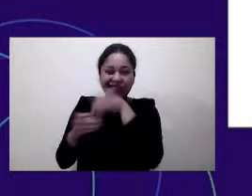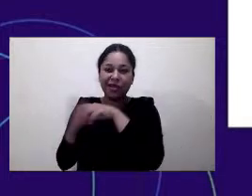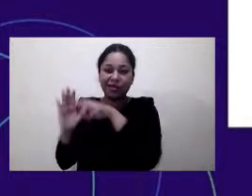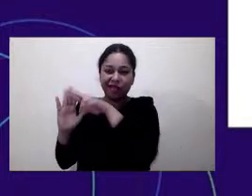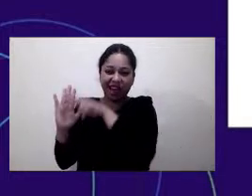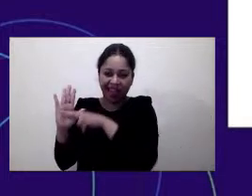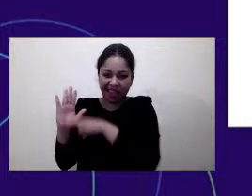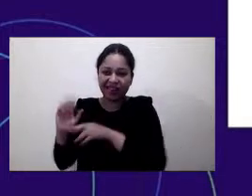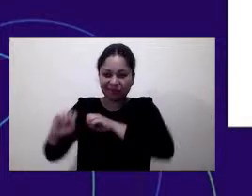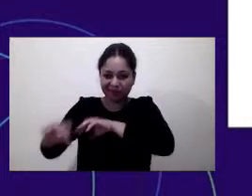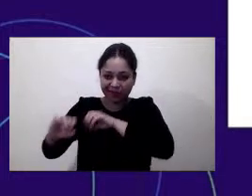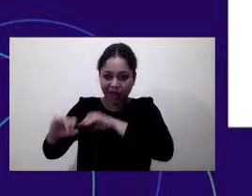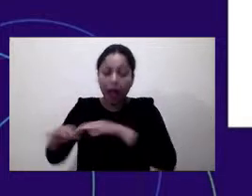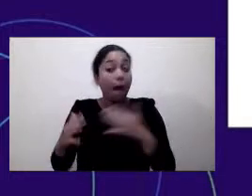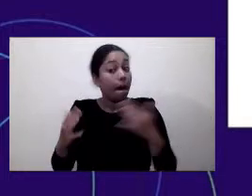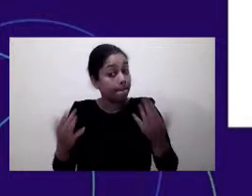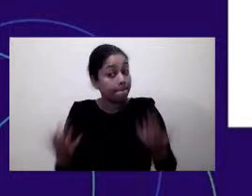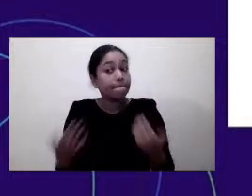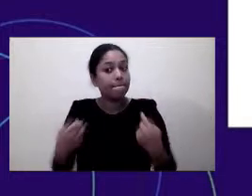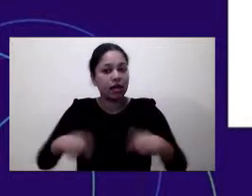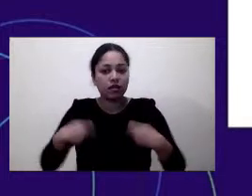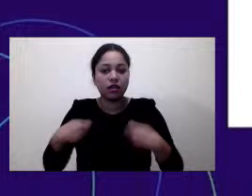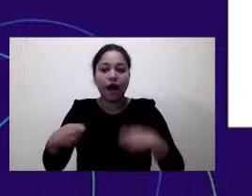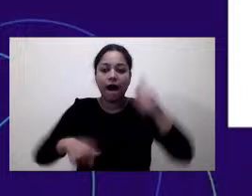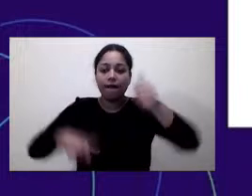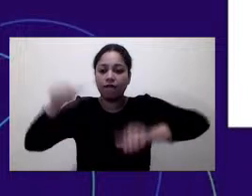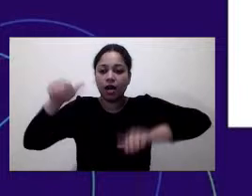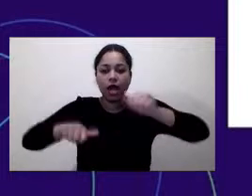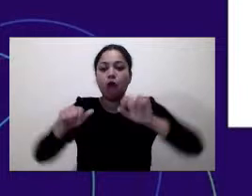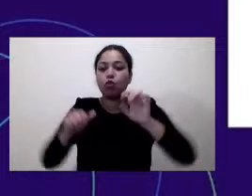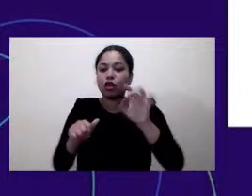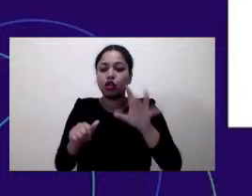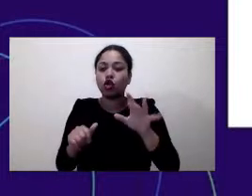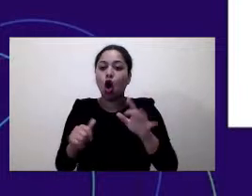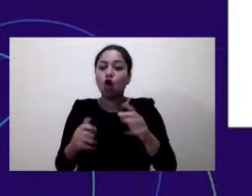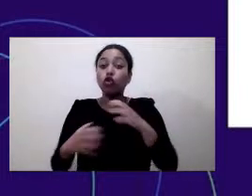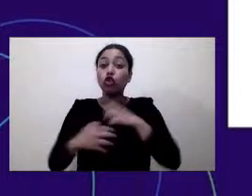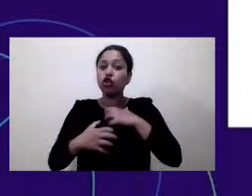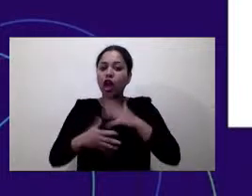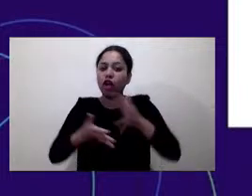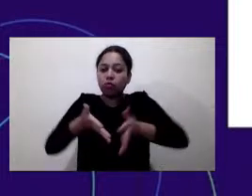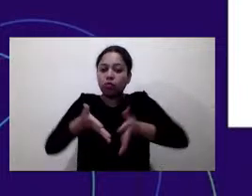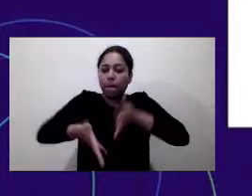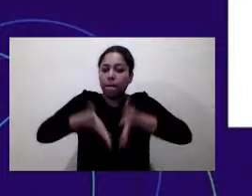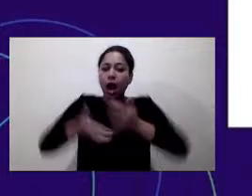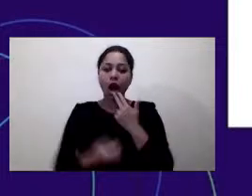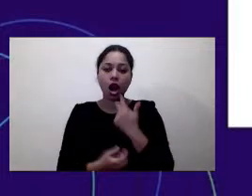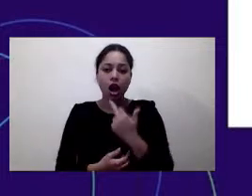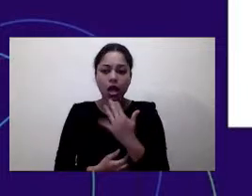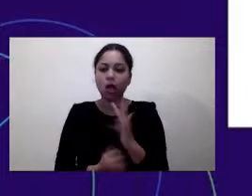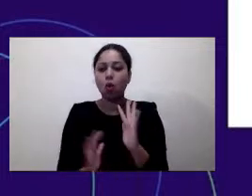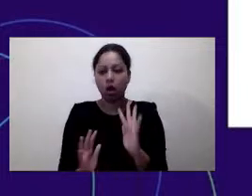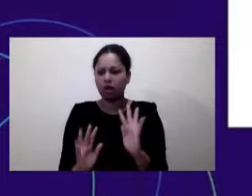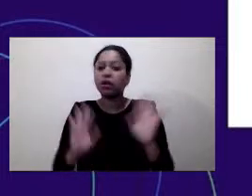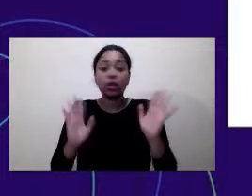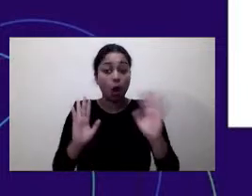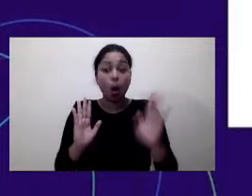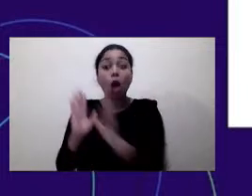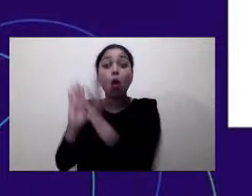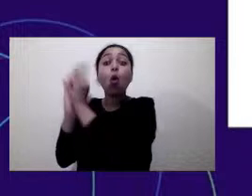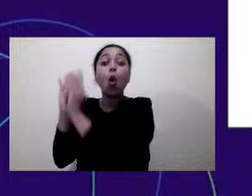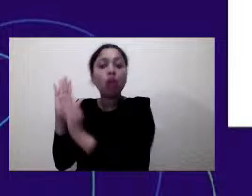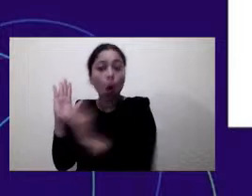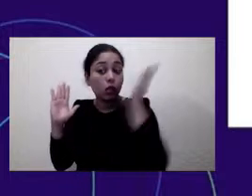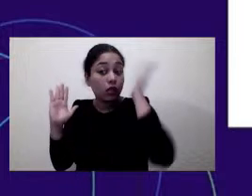to assess not only the performance in language, but the learning in content as well. So if we are